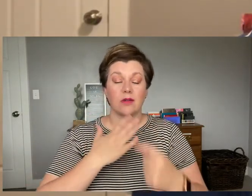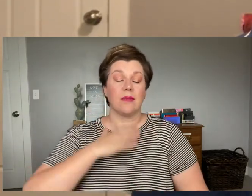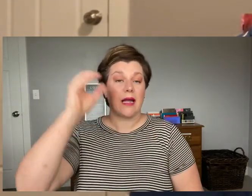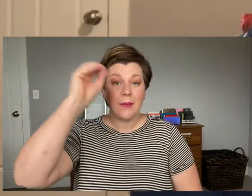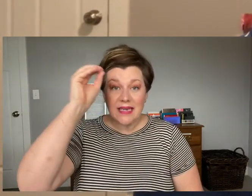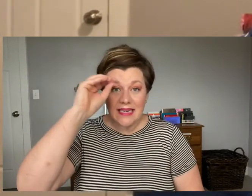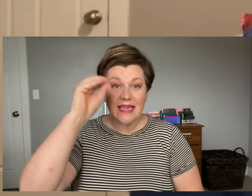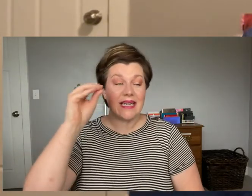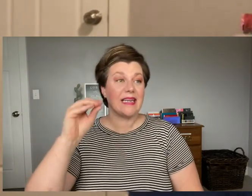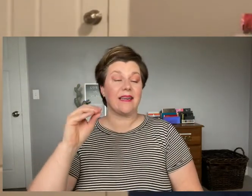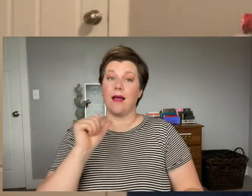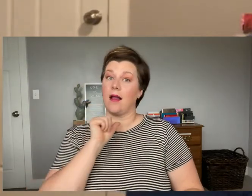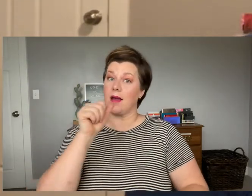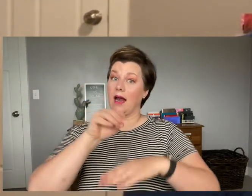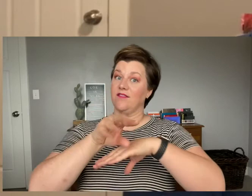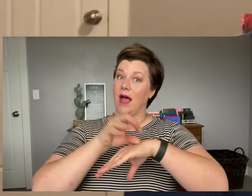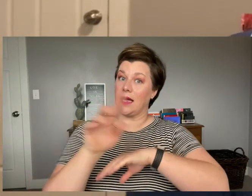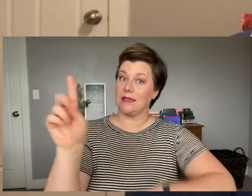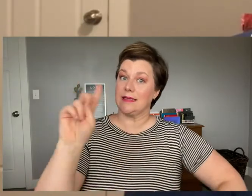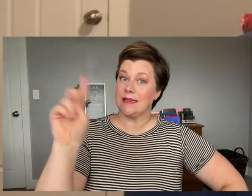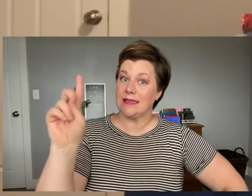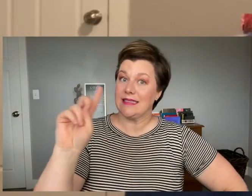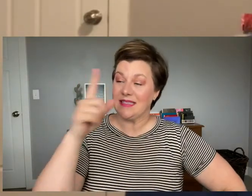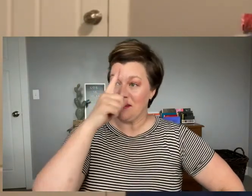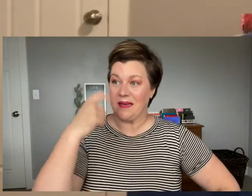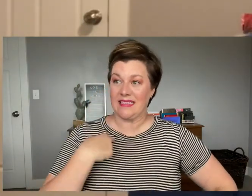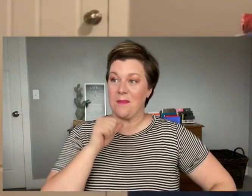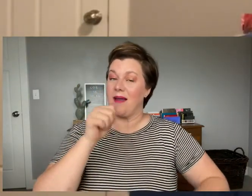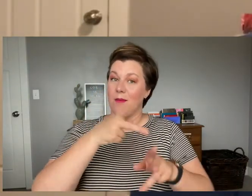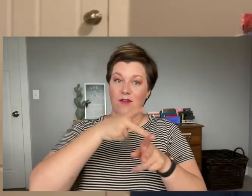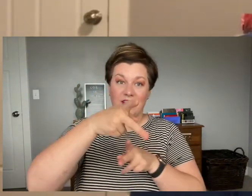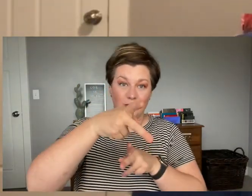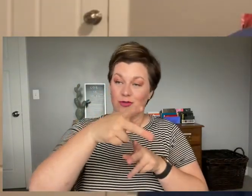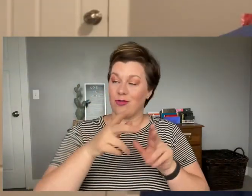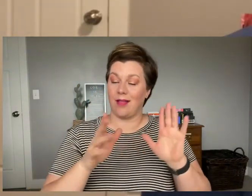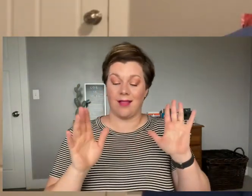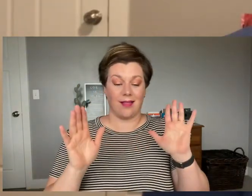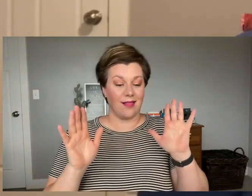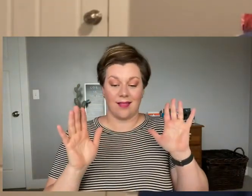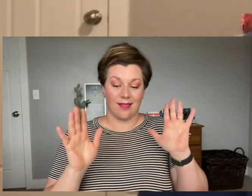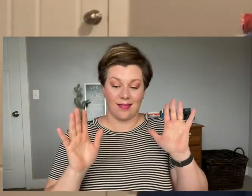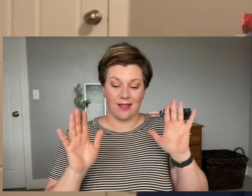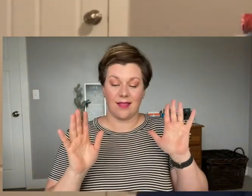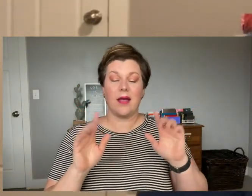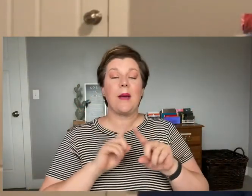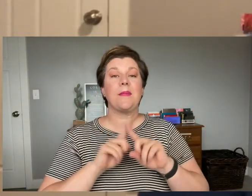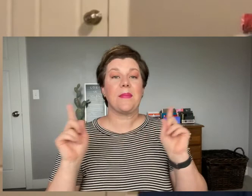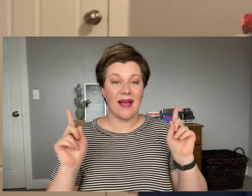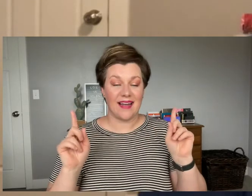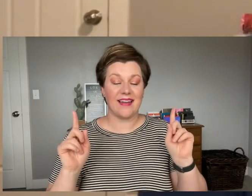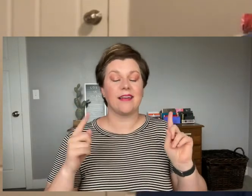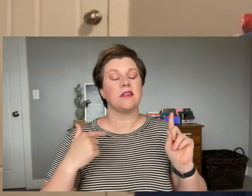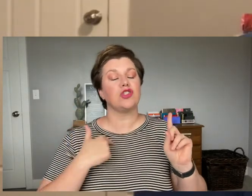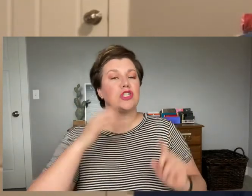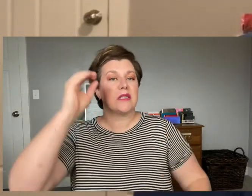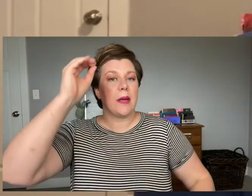when it comes to like your specific skincare needs. But remember to take care of yourself, take time out to do that self-care at the end of the